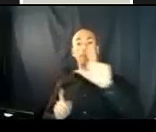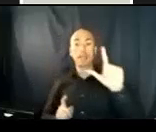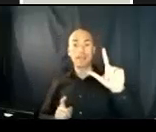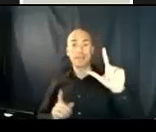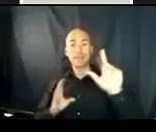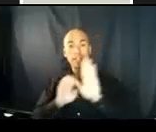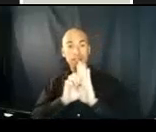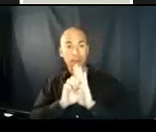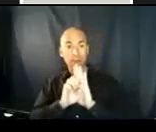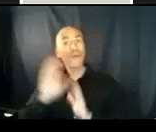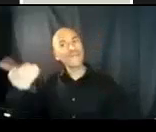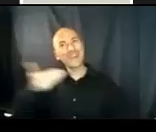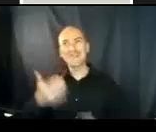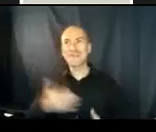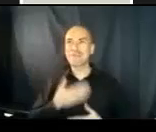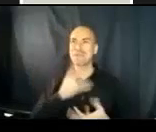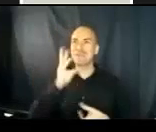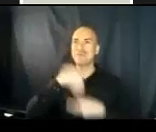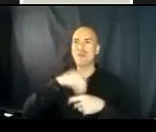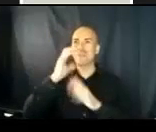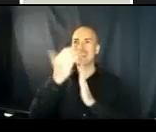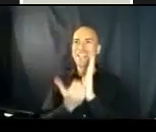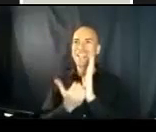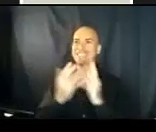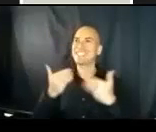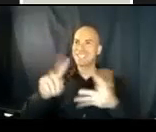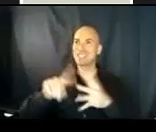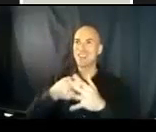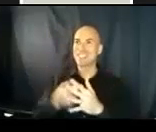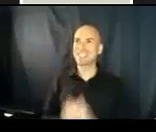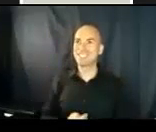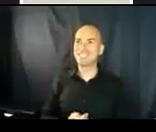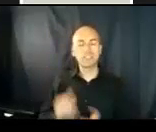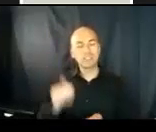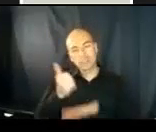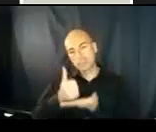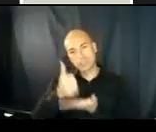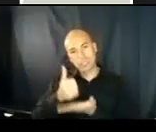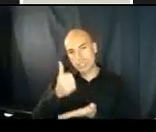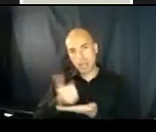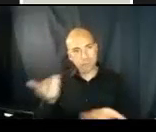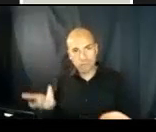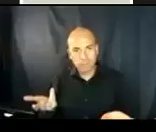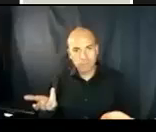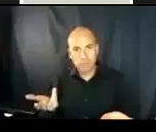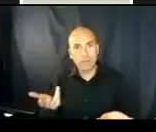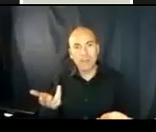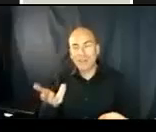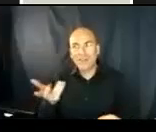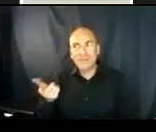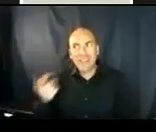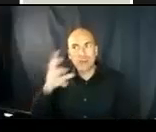in my course. Let's get started. Well, here we're not being very helpful, because if you're having the student to guess how to